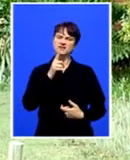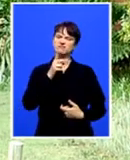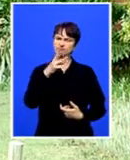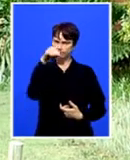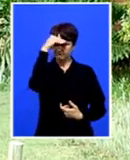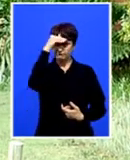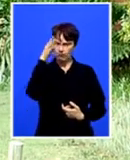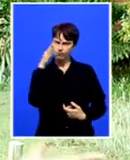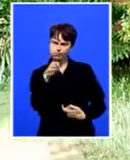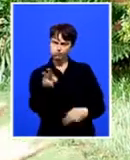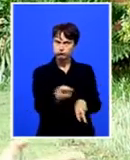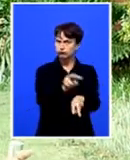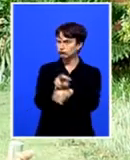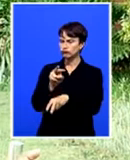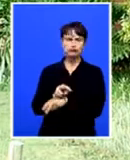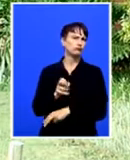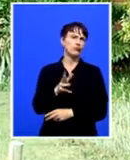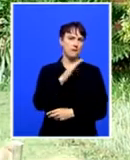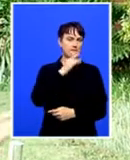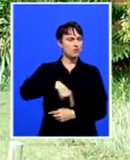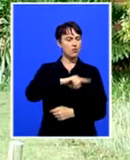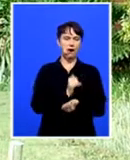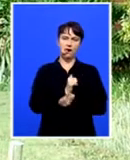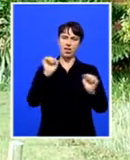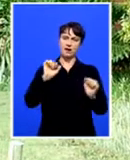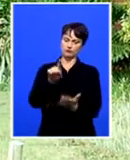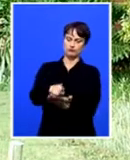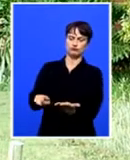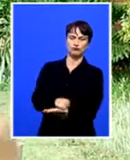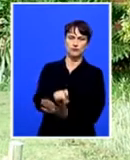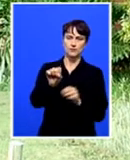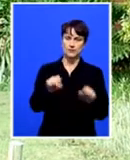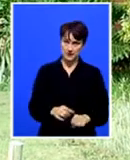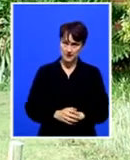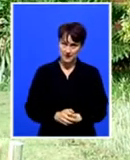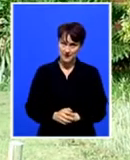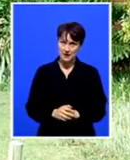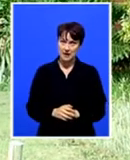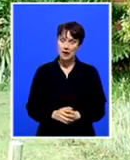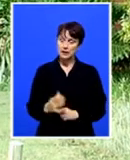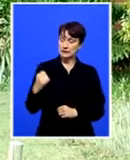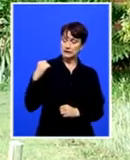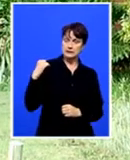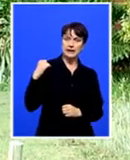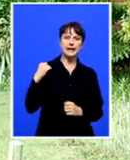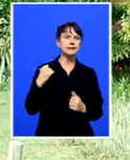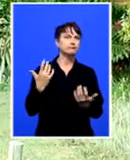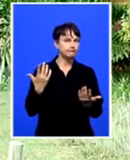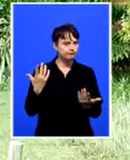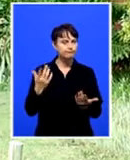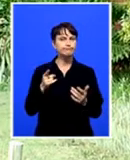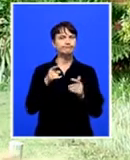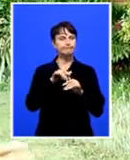through and cast their vote. From yesterday morning, Blaine, through to the evening, they were going around trying to inform as many people